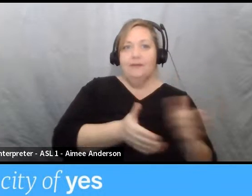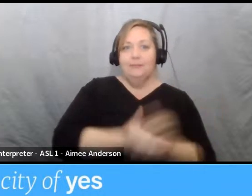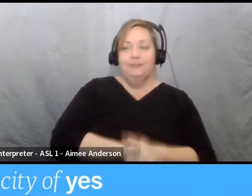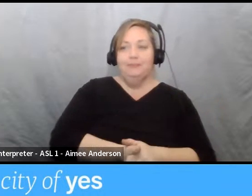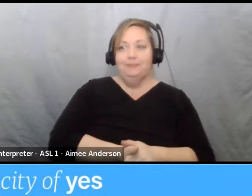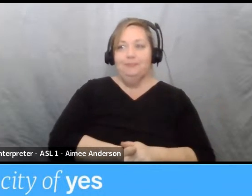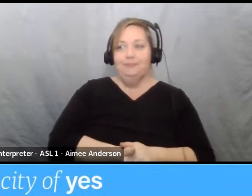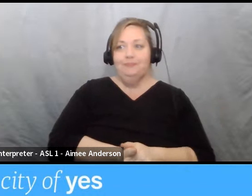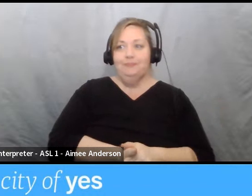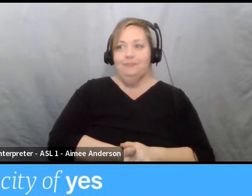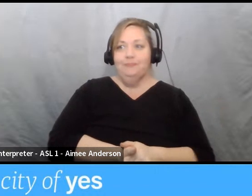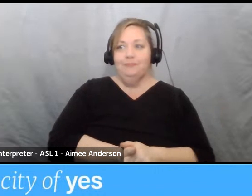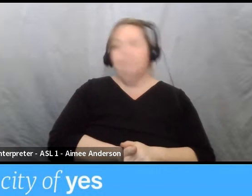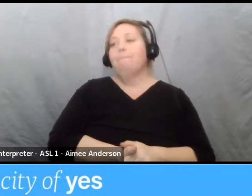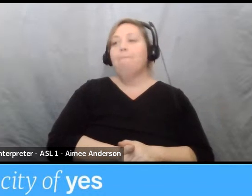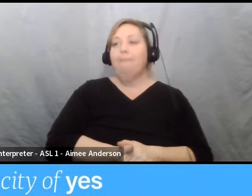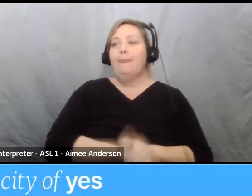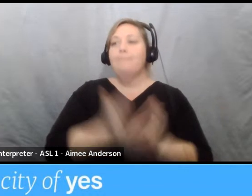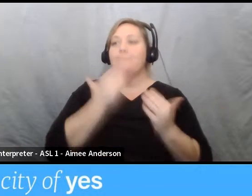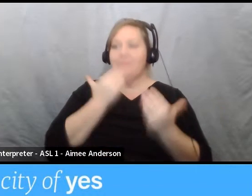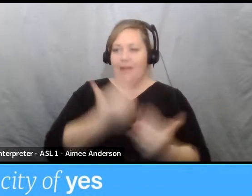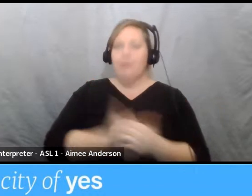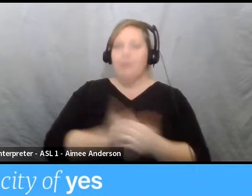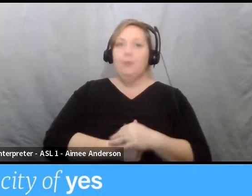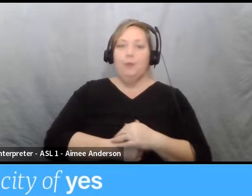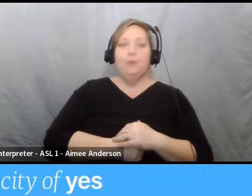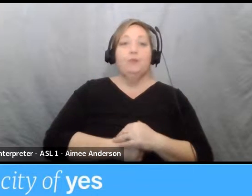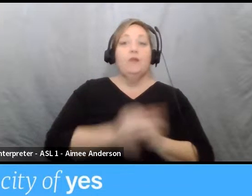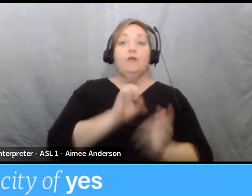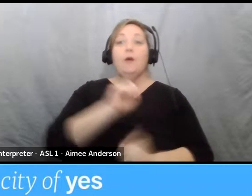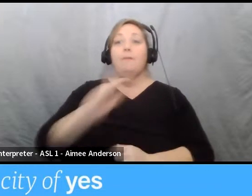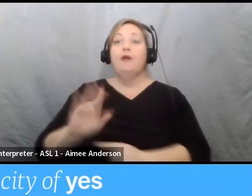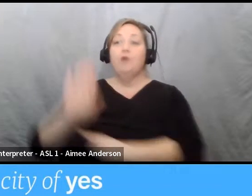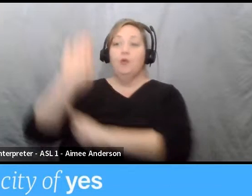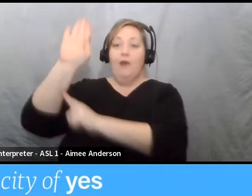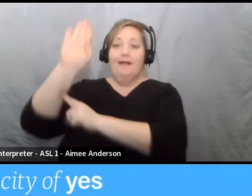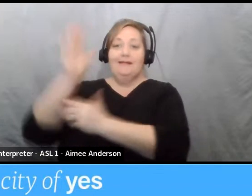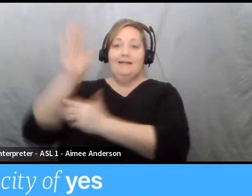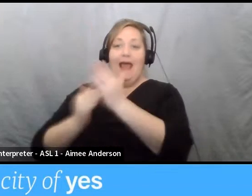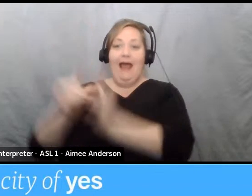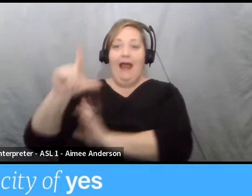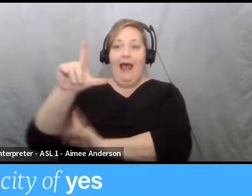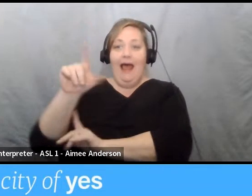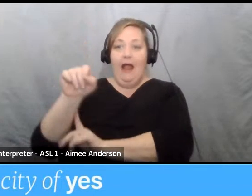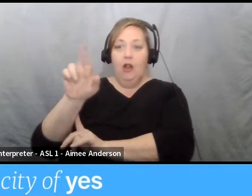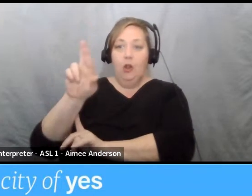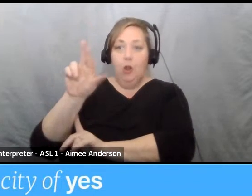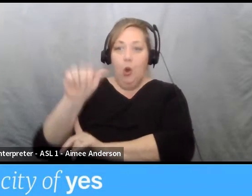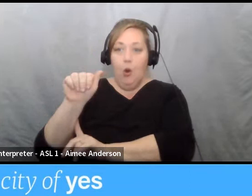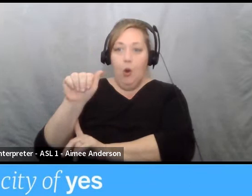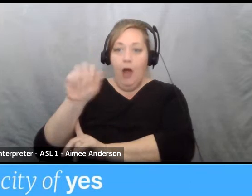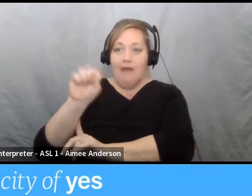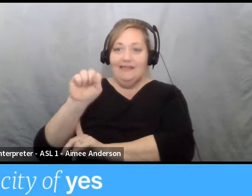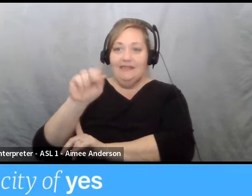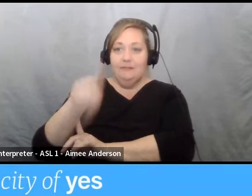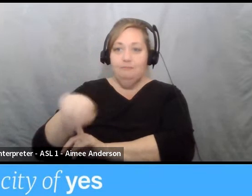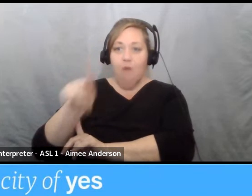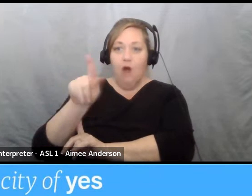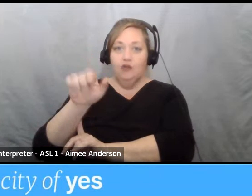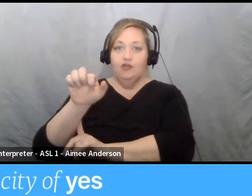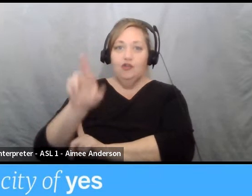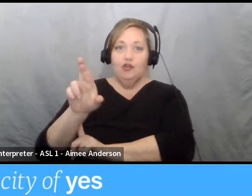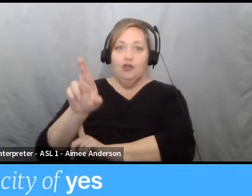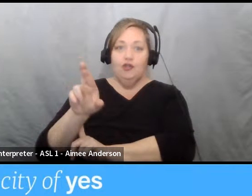Thank you. Let's go back to our raised hands. Laura Spalter, can you come off mic?